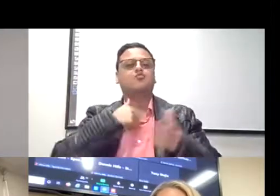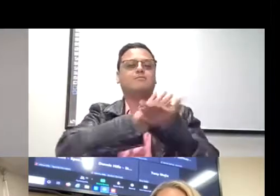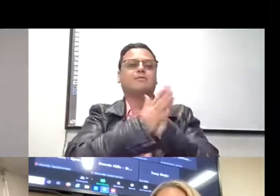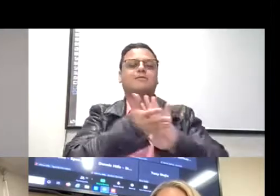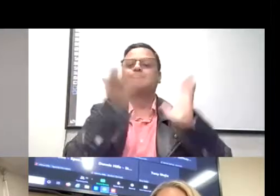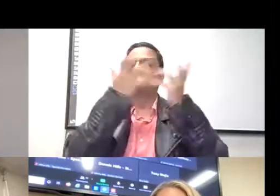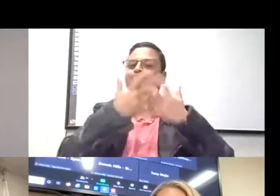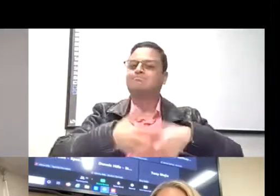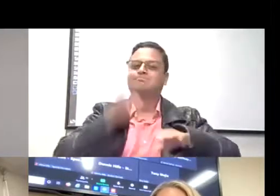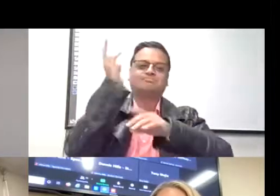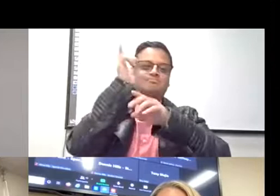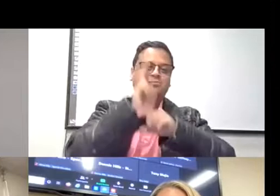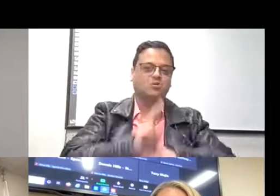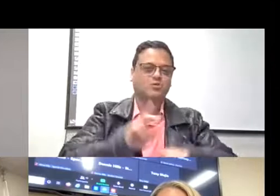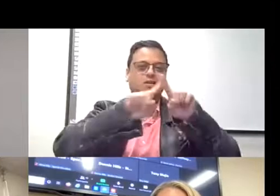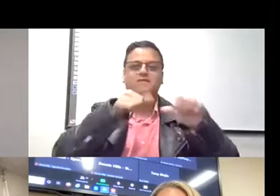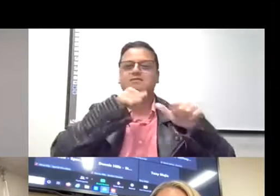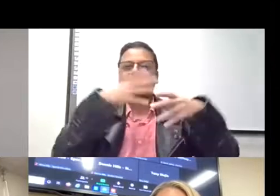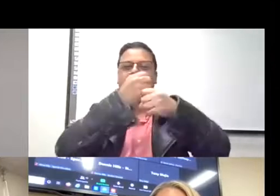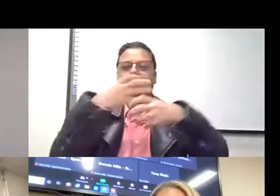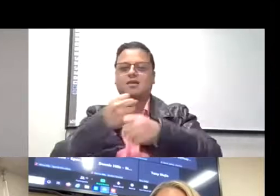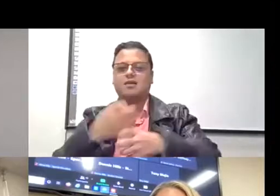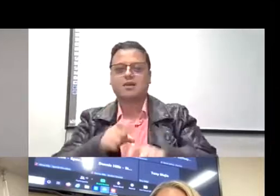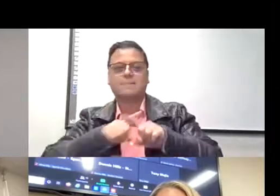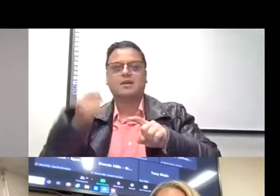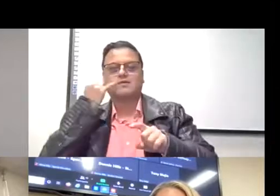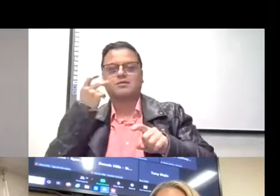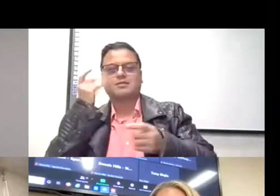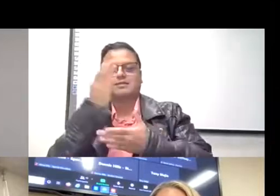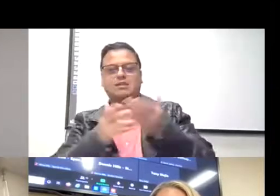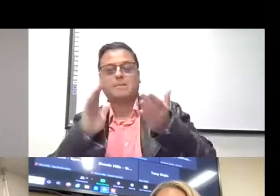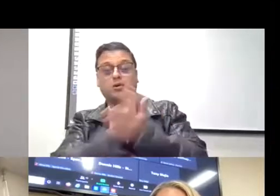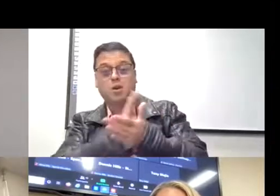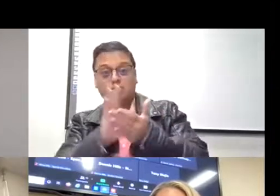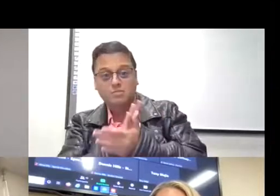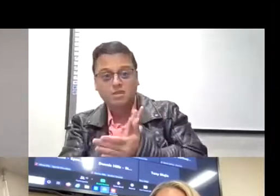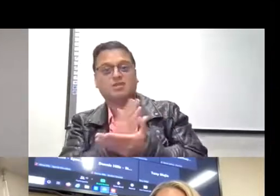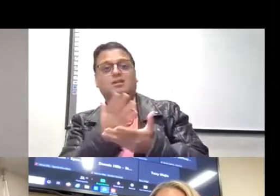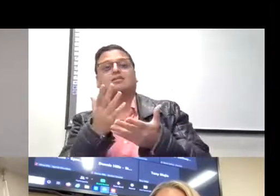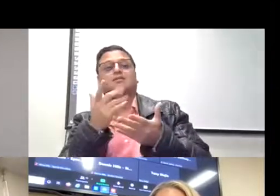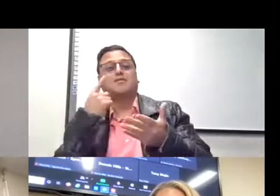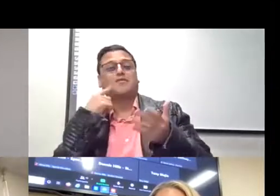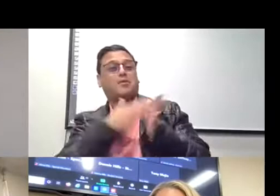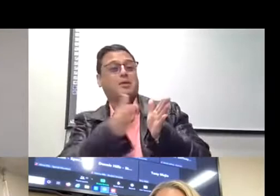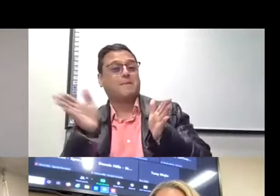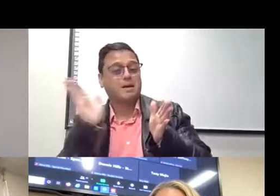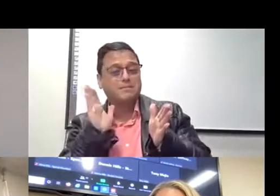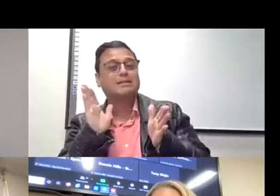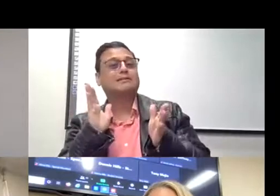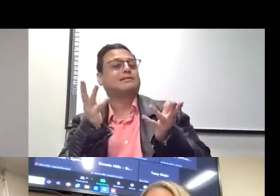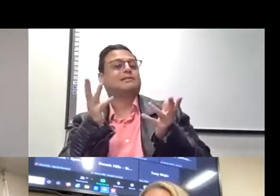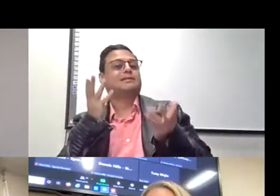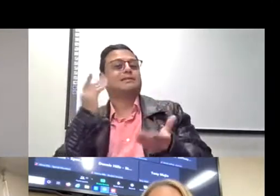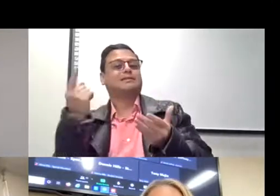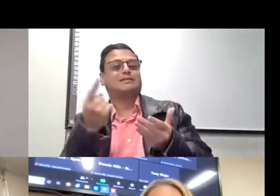soup that we use and all the different acronyms. But when you look at some document that may be front facing to the public and might be something